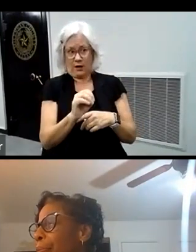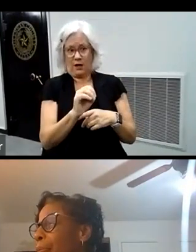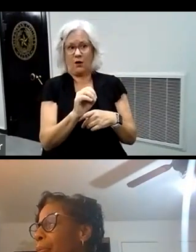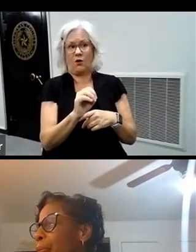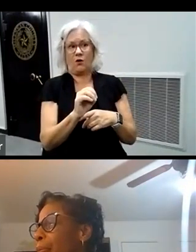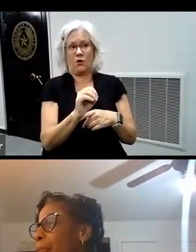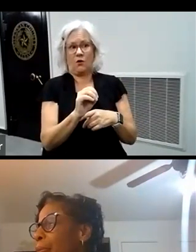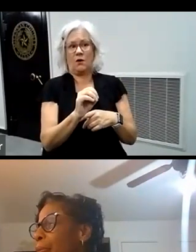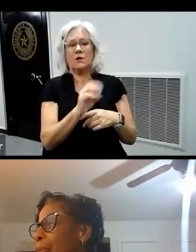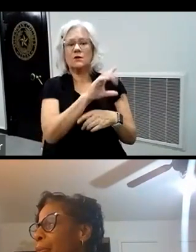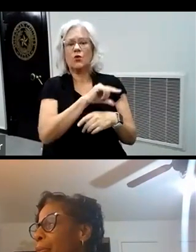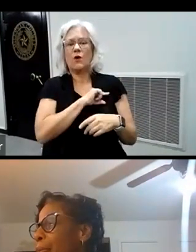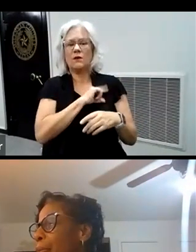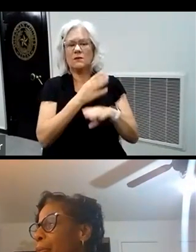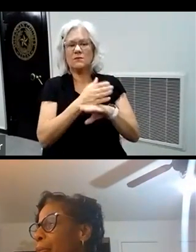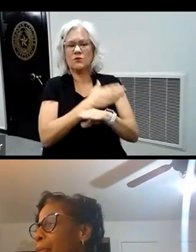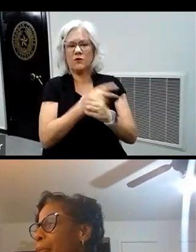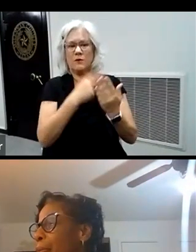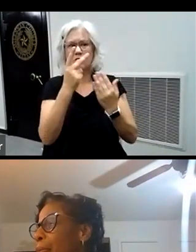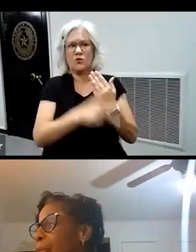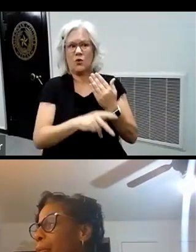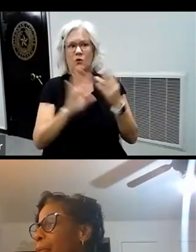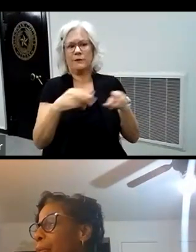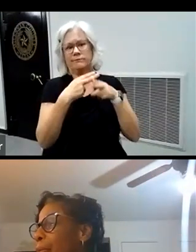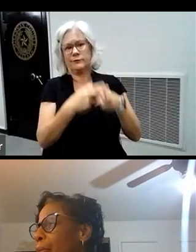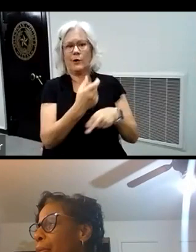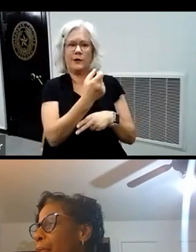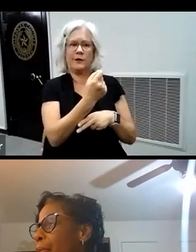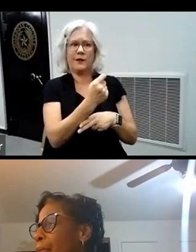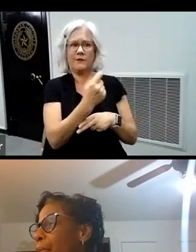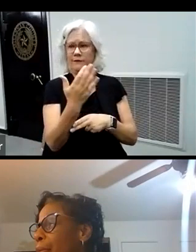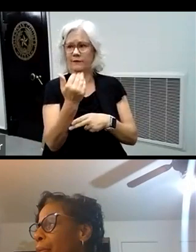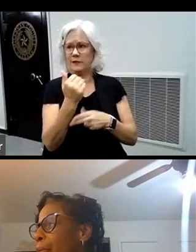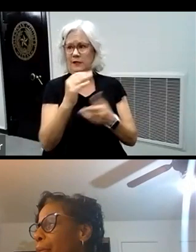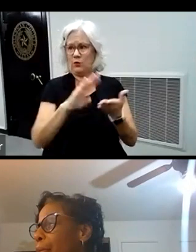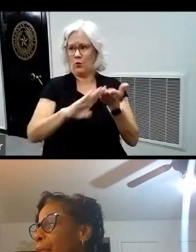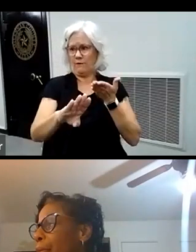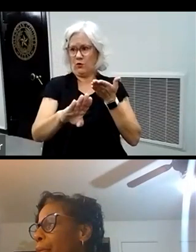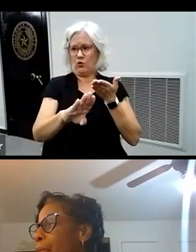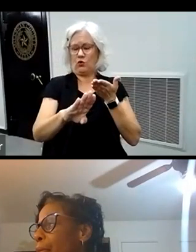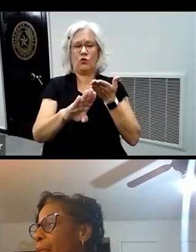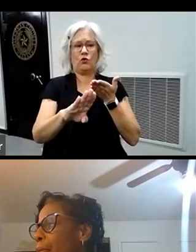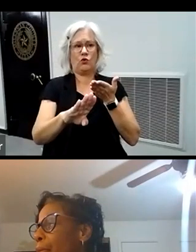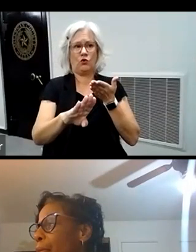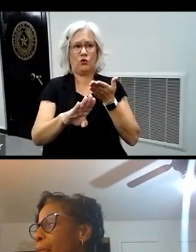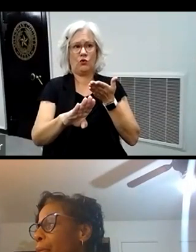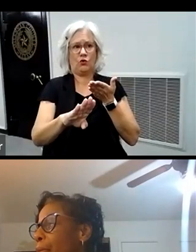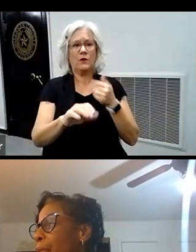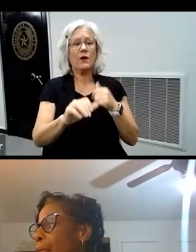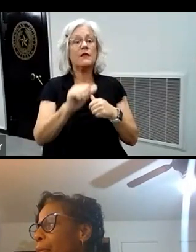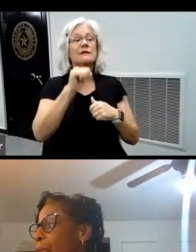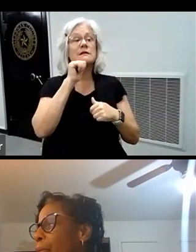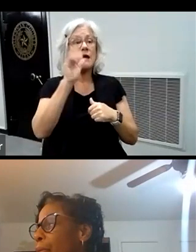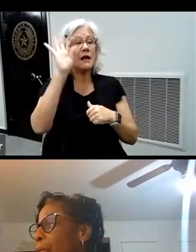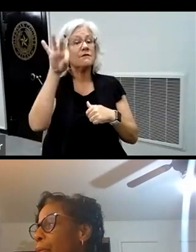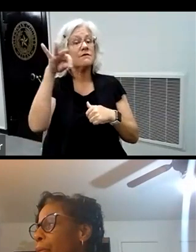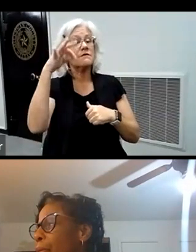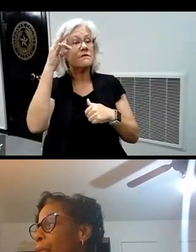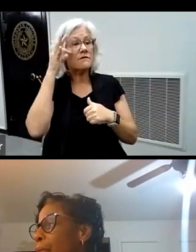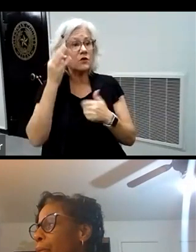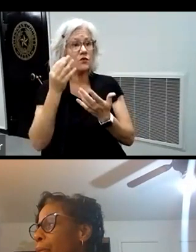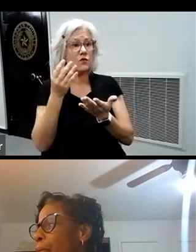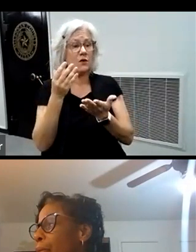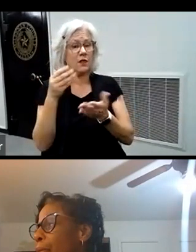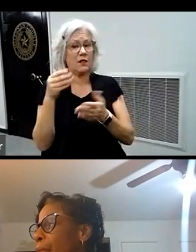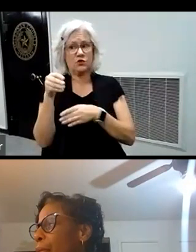Improvement Program, otherwise known as 1115 waiver. And the non-federal share of Medicaid